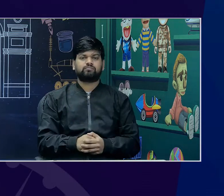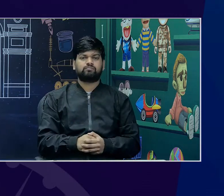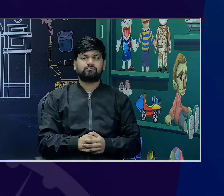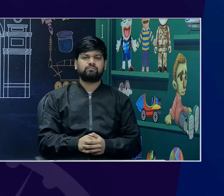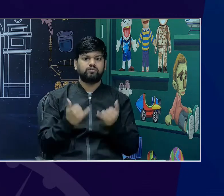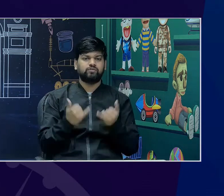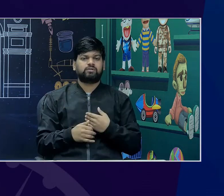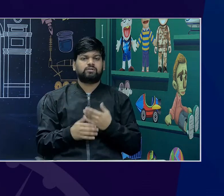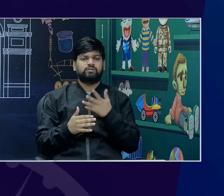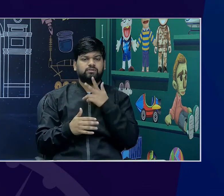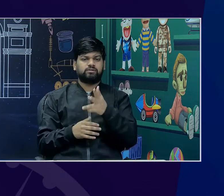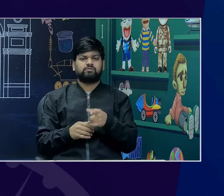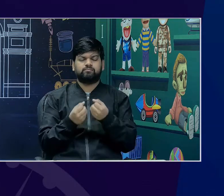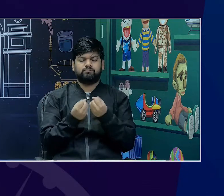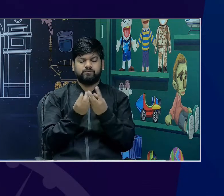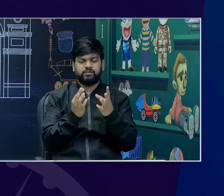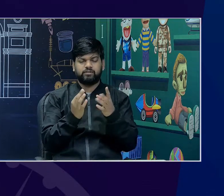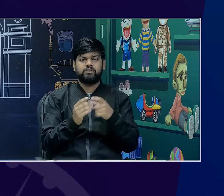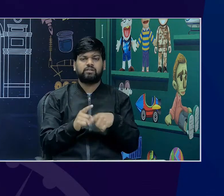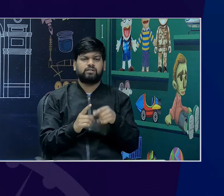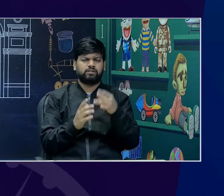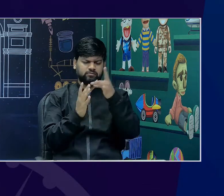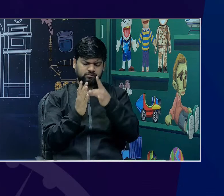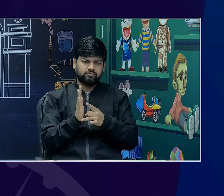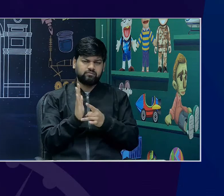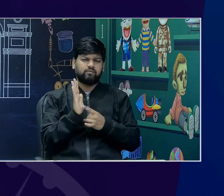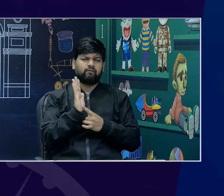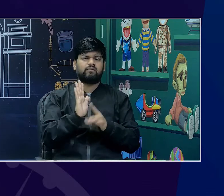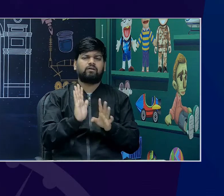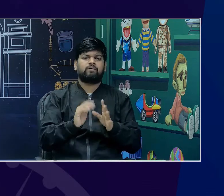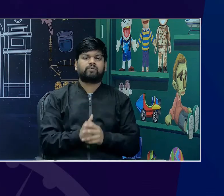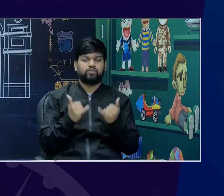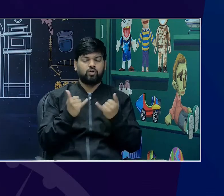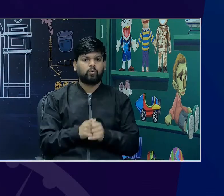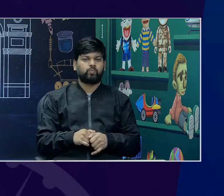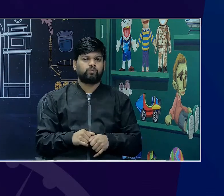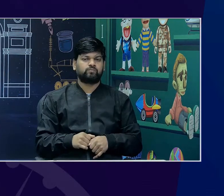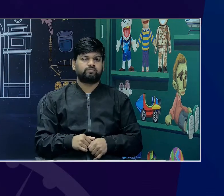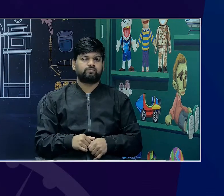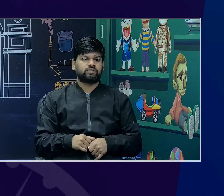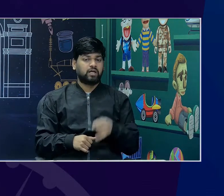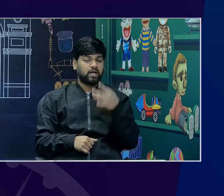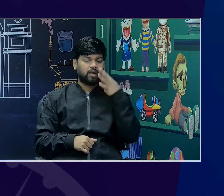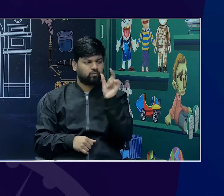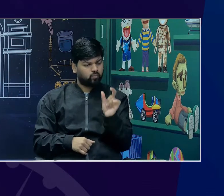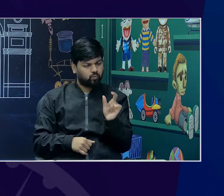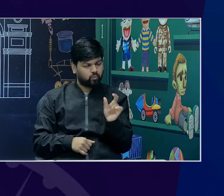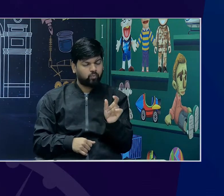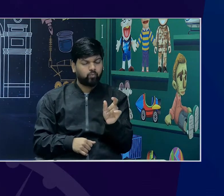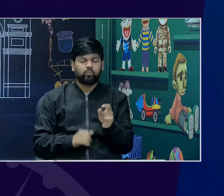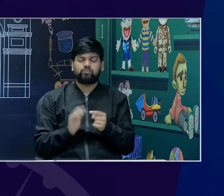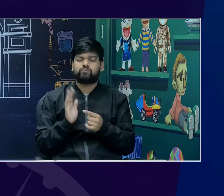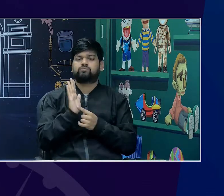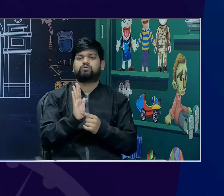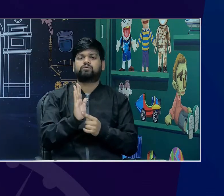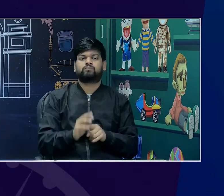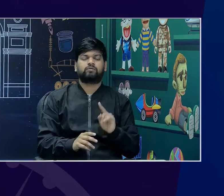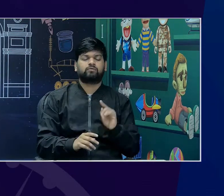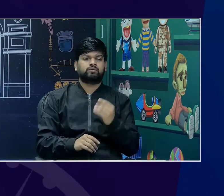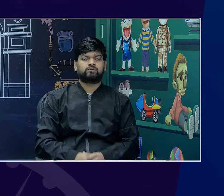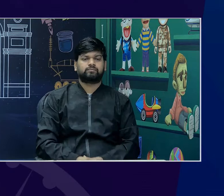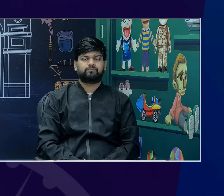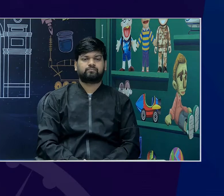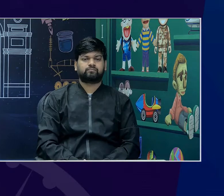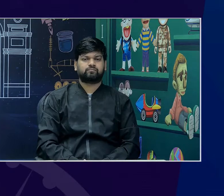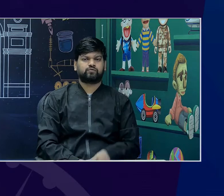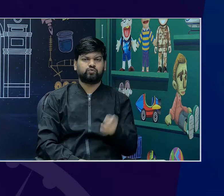yet necessary details. So very quickly, let's move to the keywords of our today's session. So here are 4 keywords that are flashing